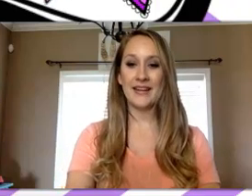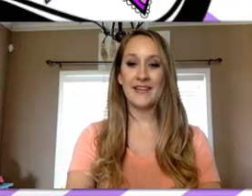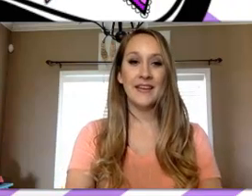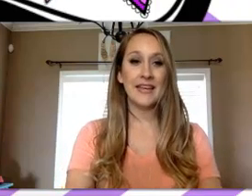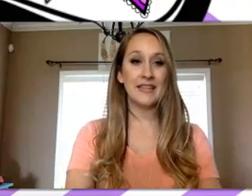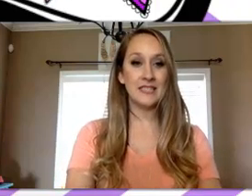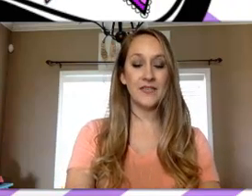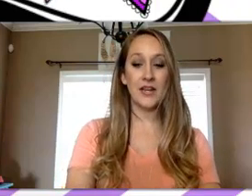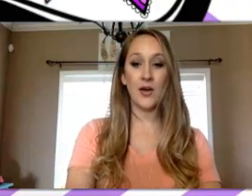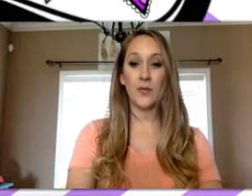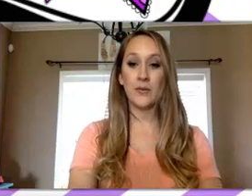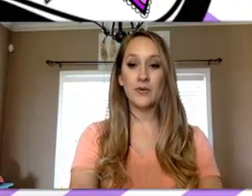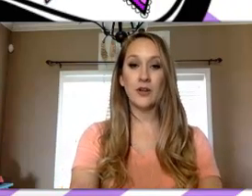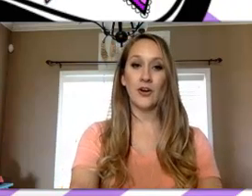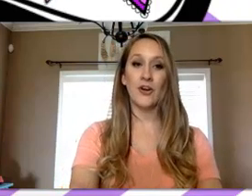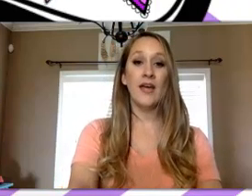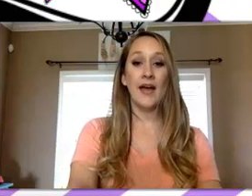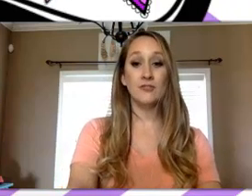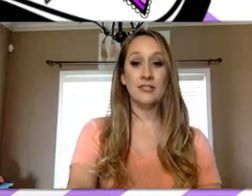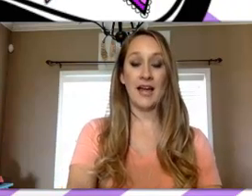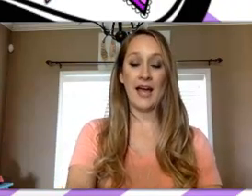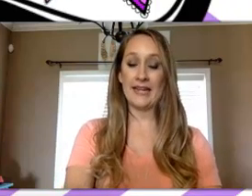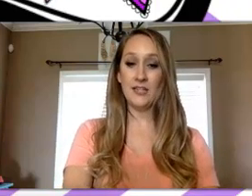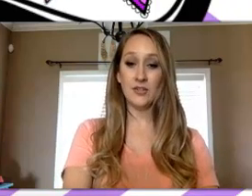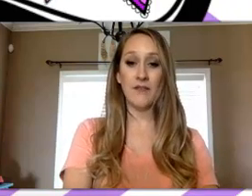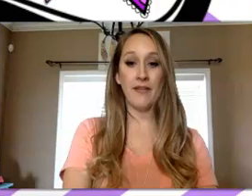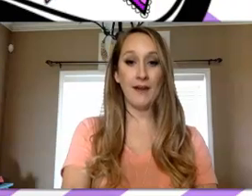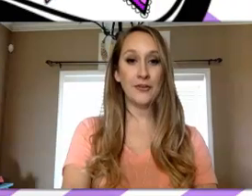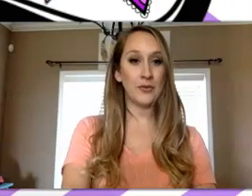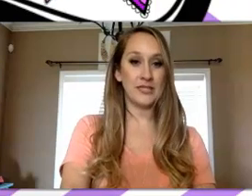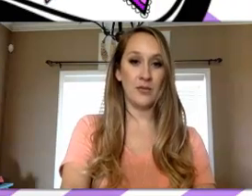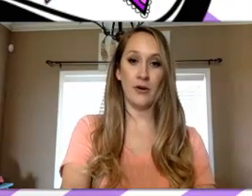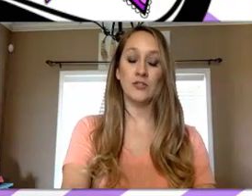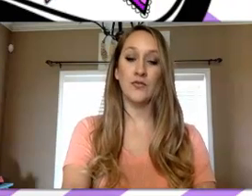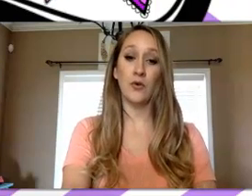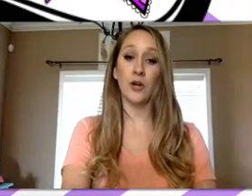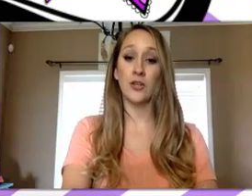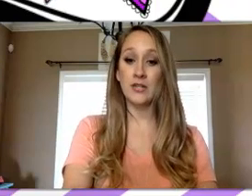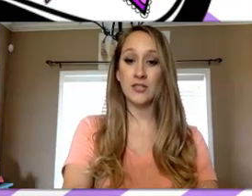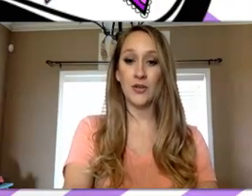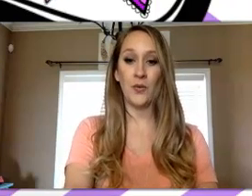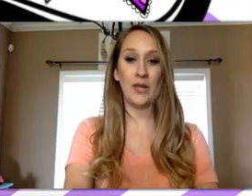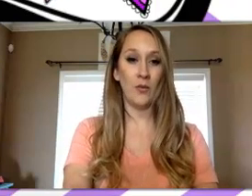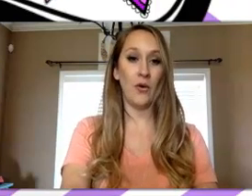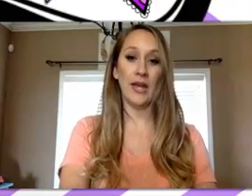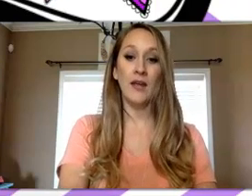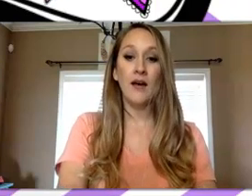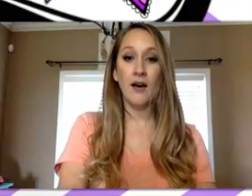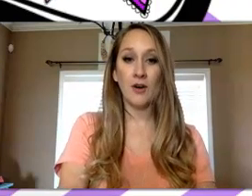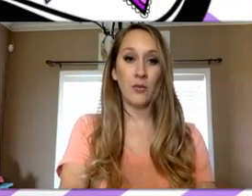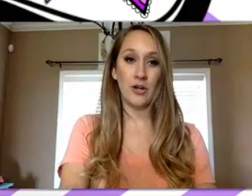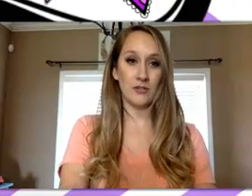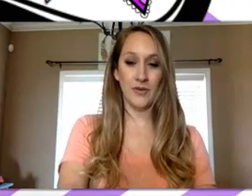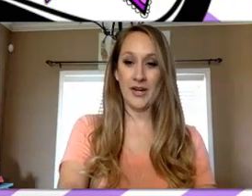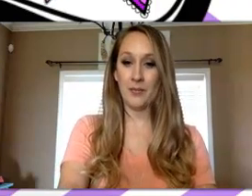Hey everybody! In this video, we will learn how to sign each of the high frequency words for Unit 2, Week 1